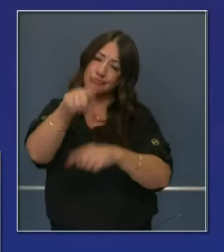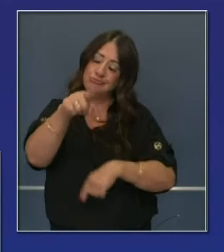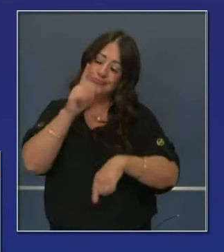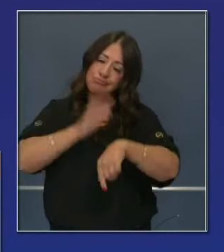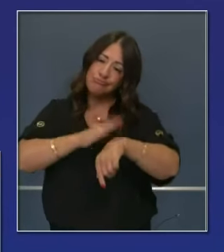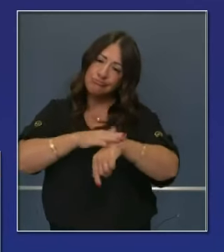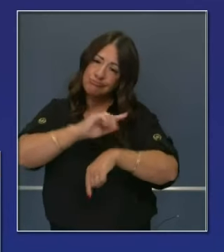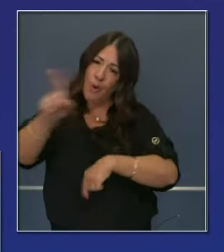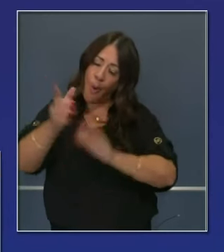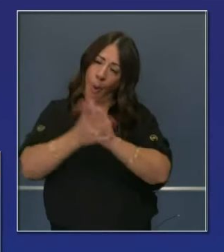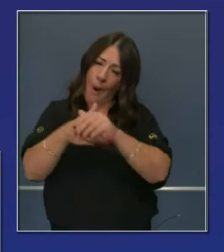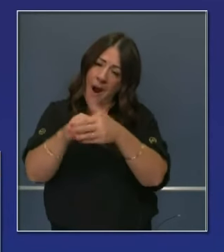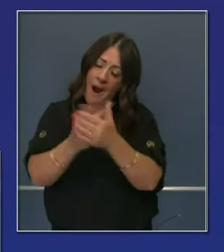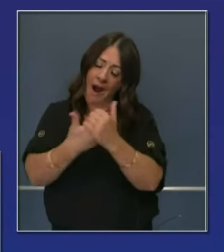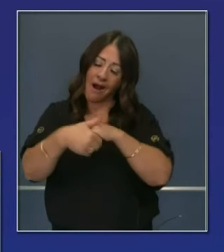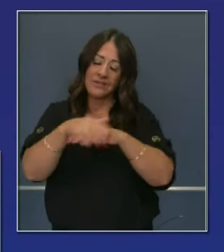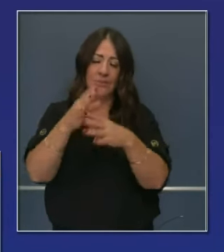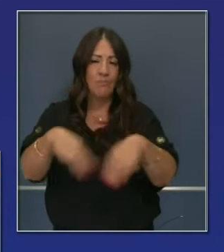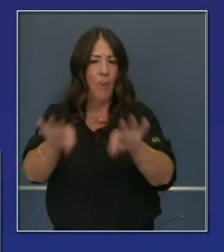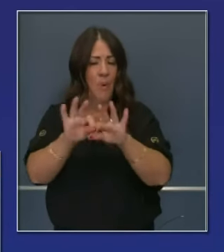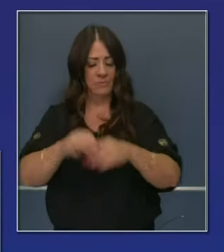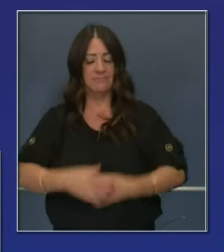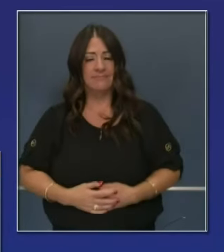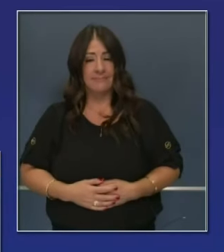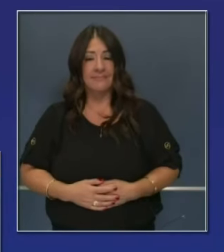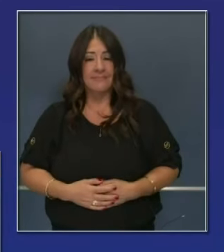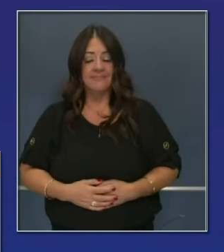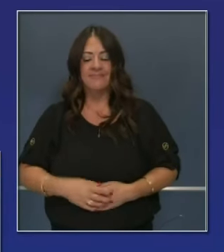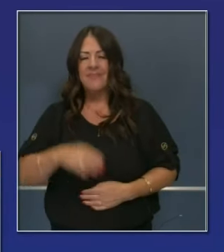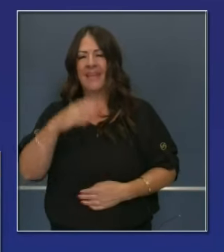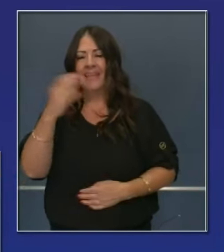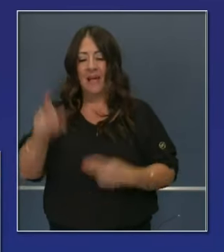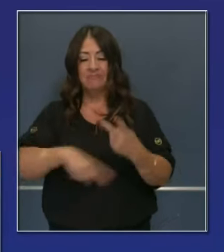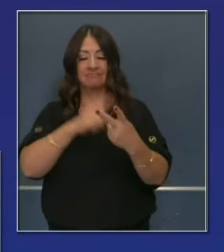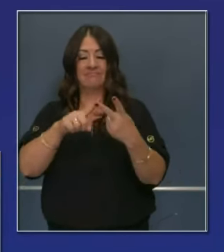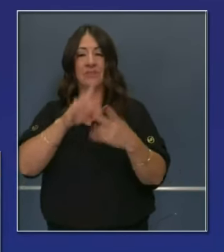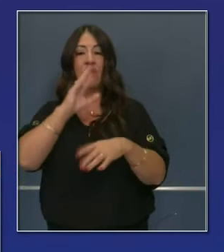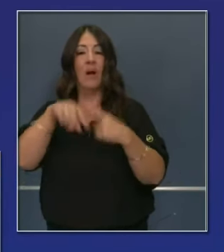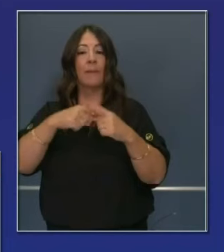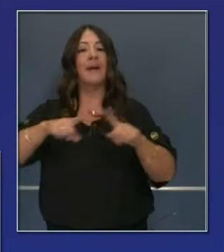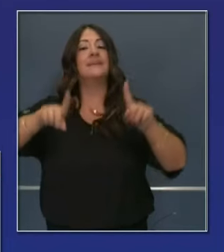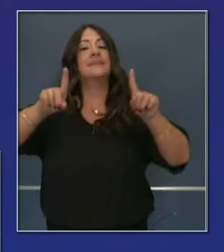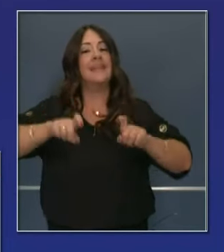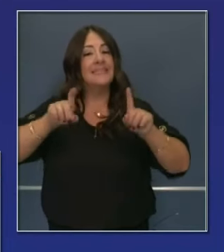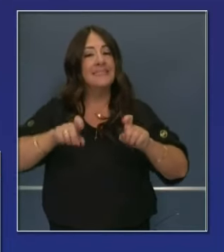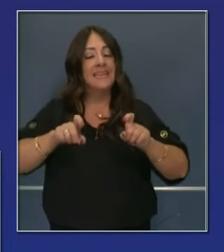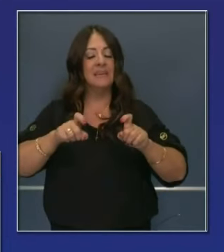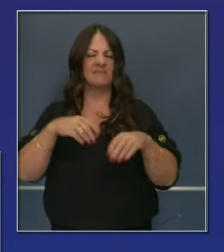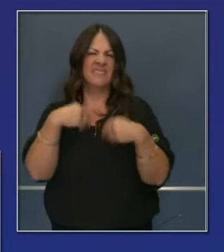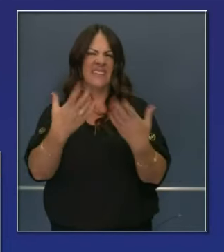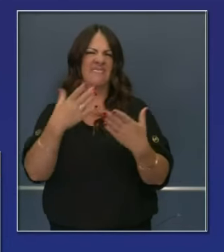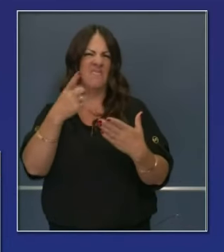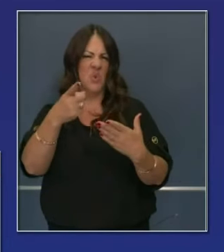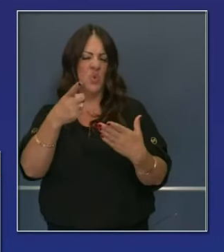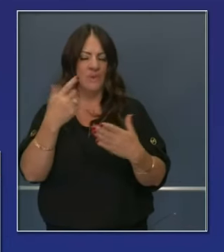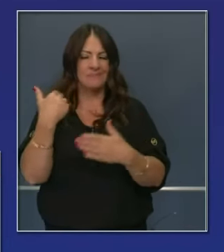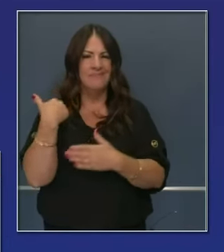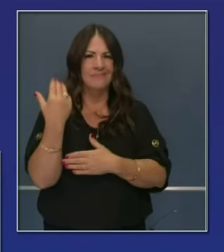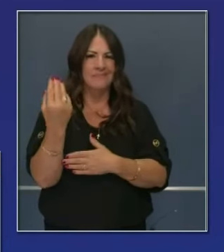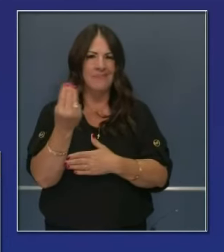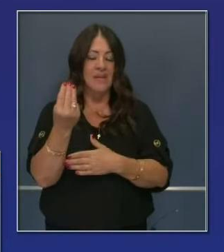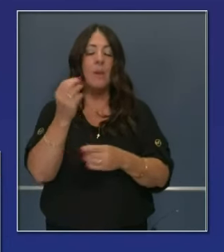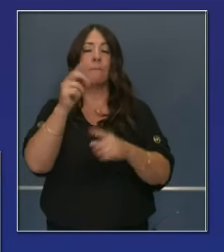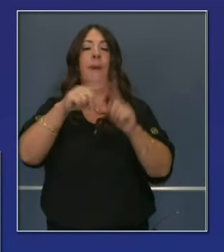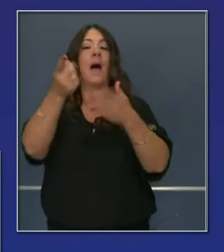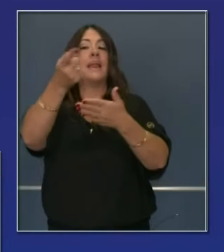Now, another thing that is critical is the issue of testing. And on Monday, just to give you a preview, next Monday,